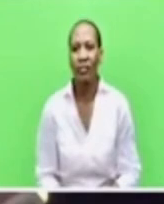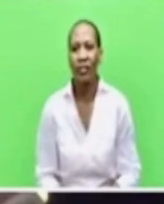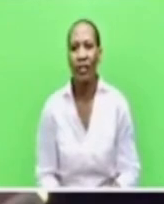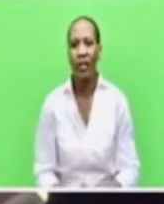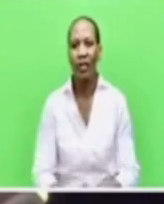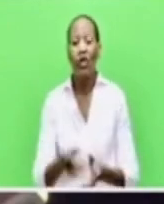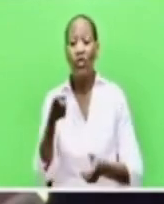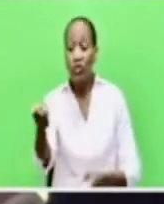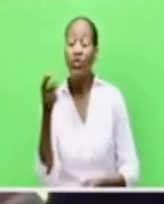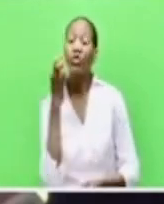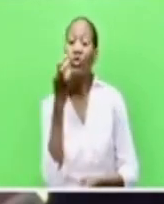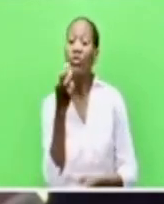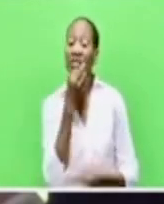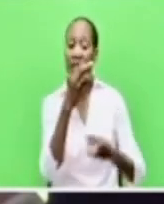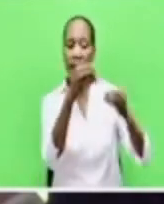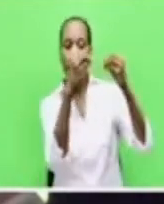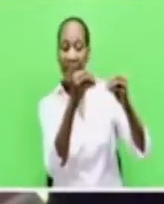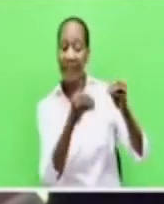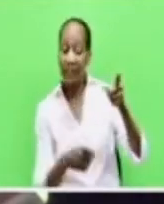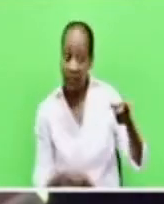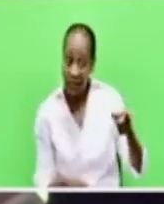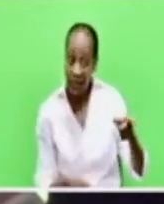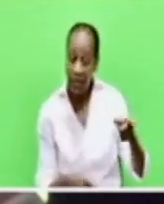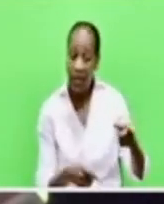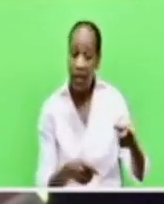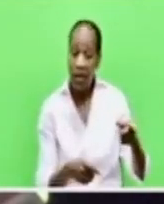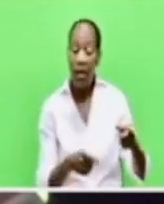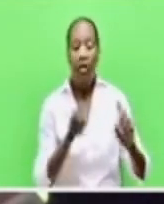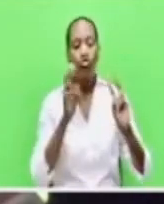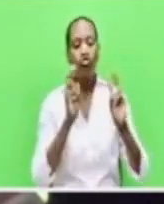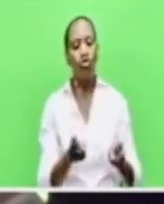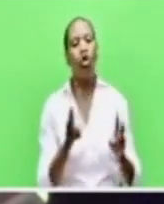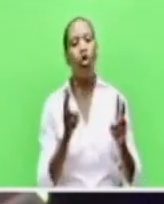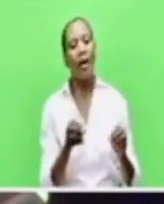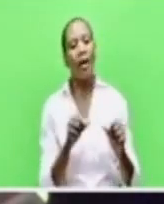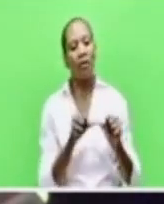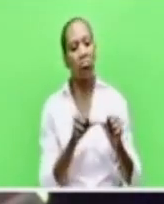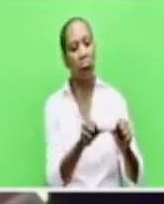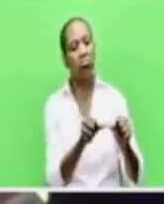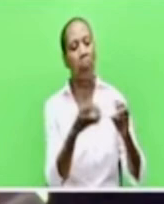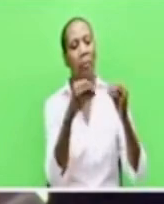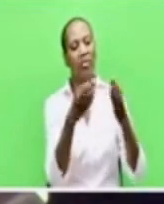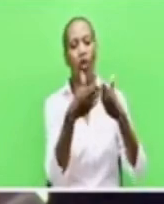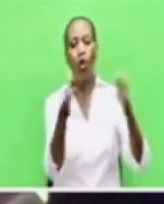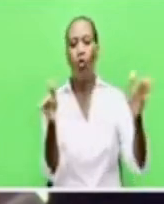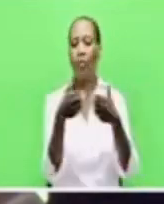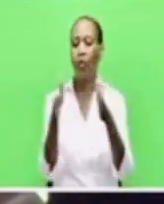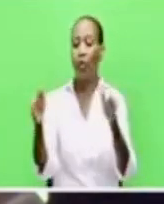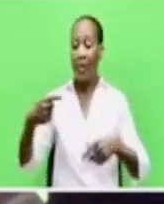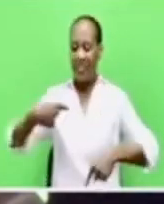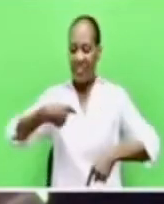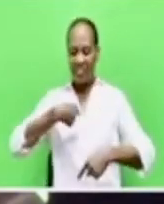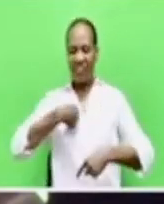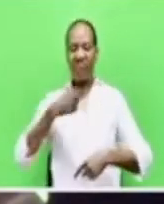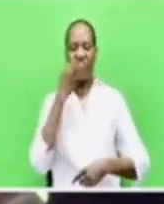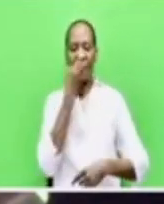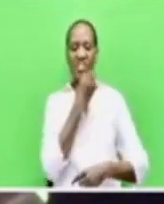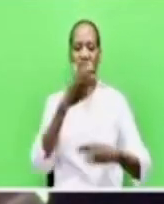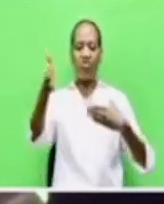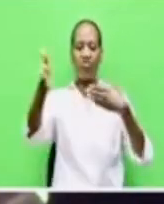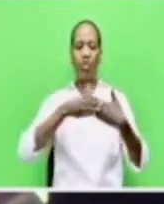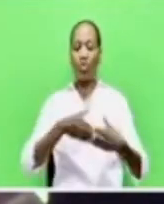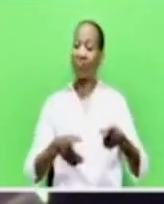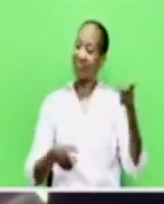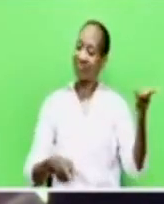When you said to business, "Is business as usual, open your shops," I said close.